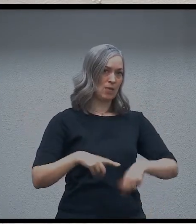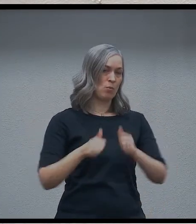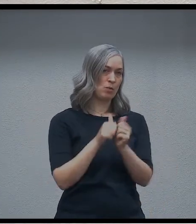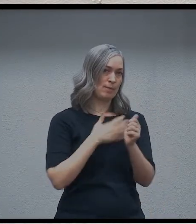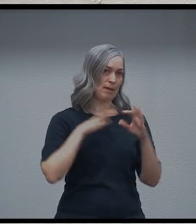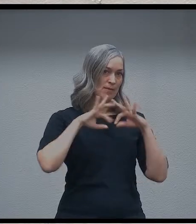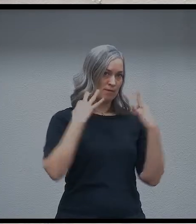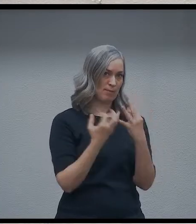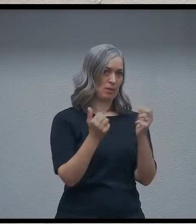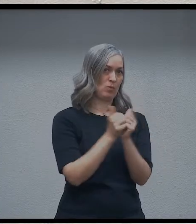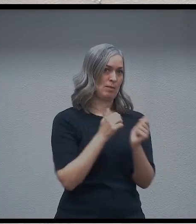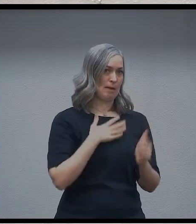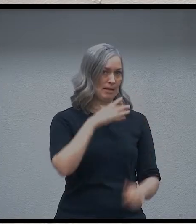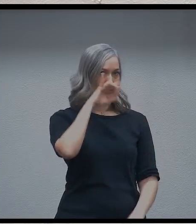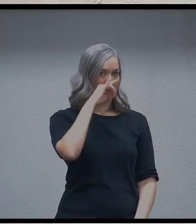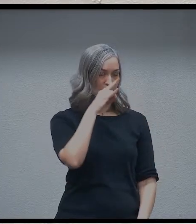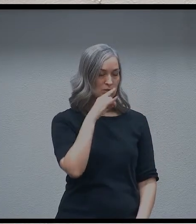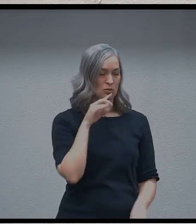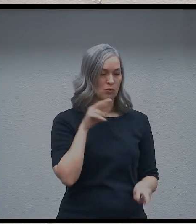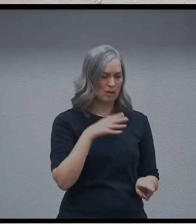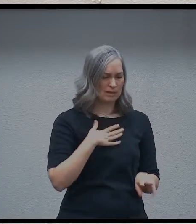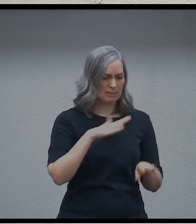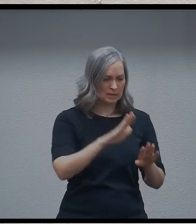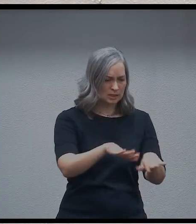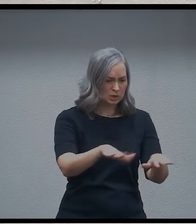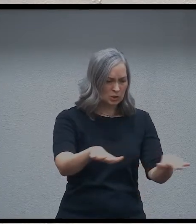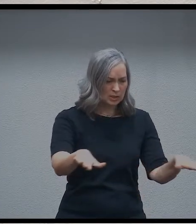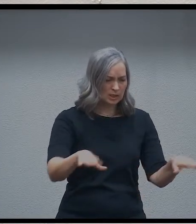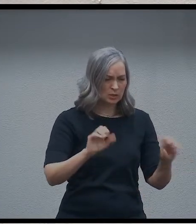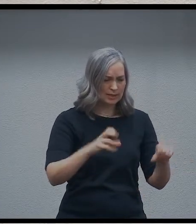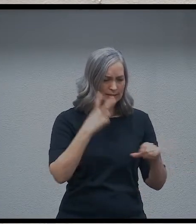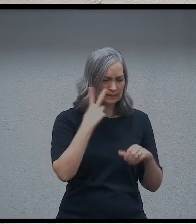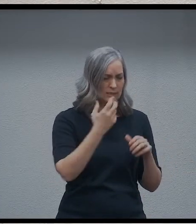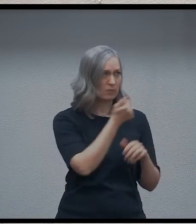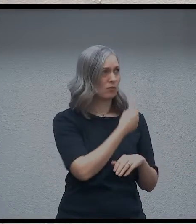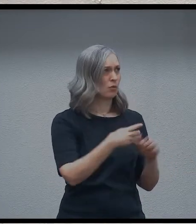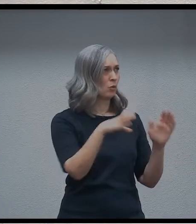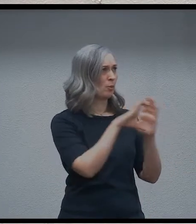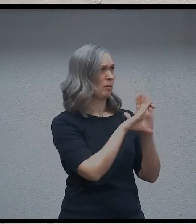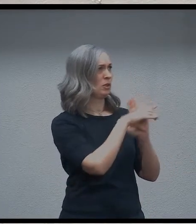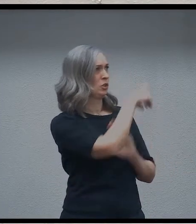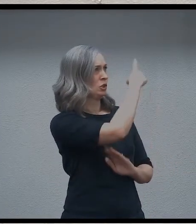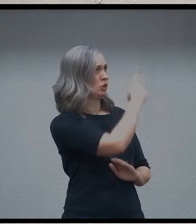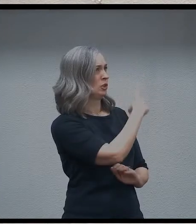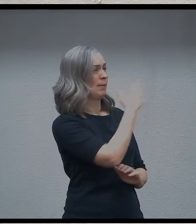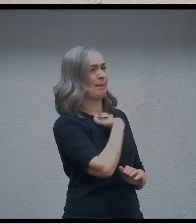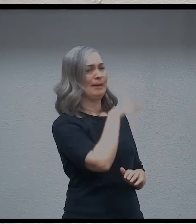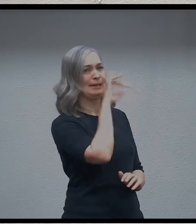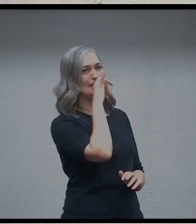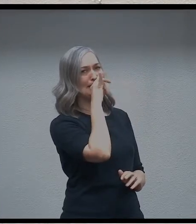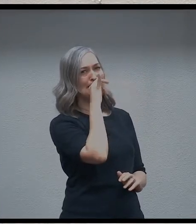family and my kids. And to watch my children, you can see a couple of pictures up here as they